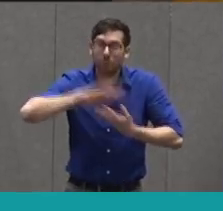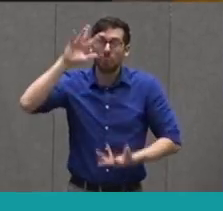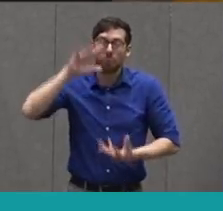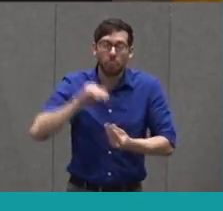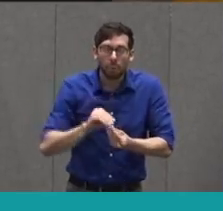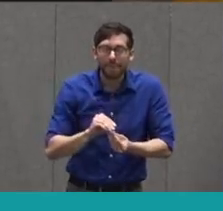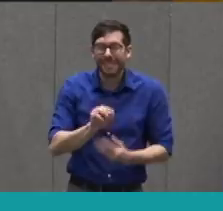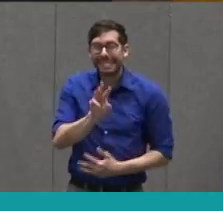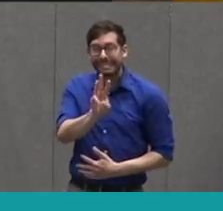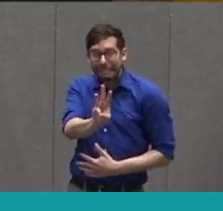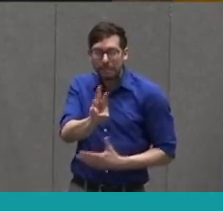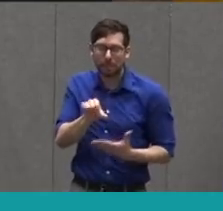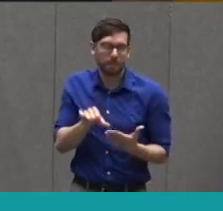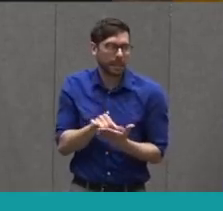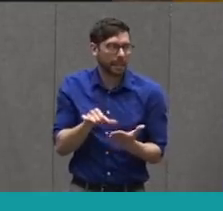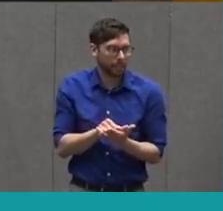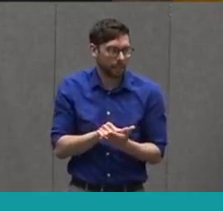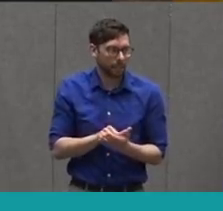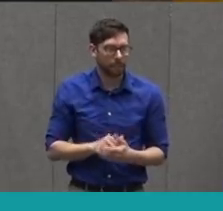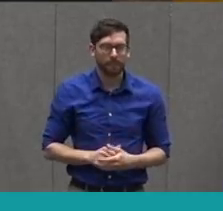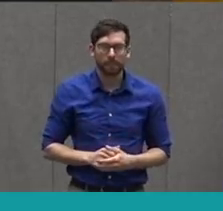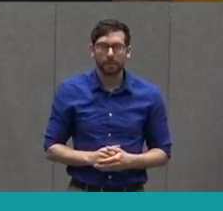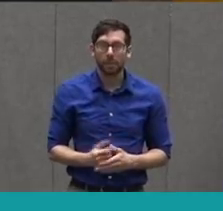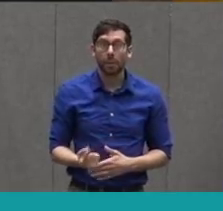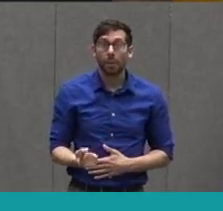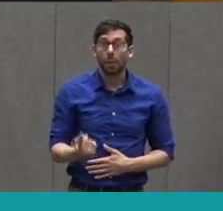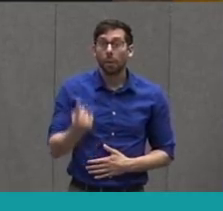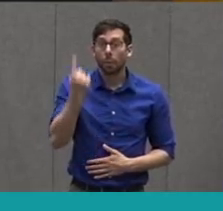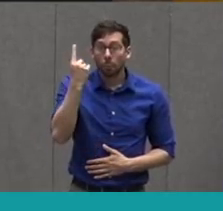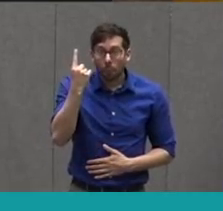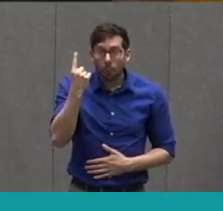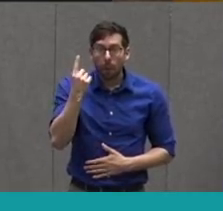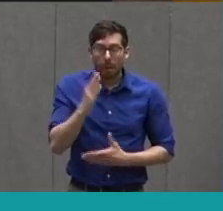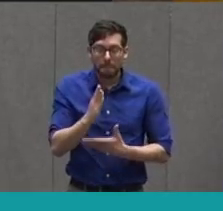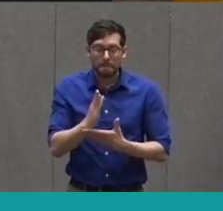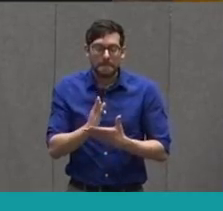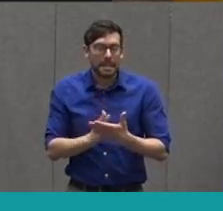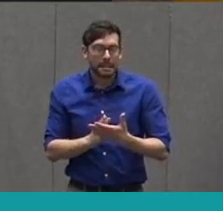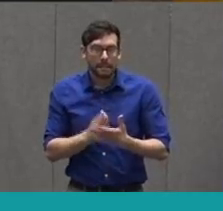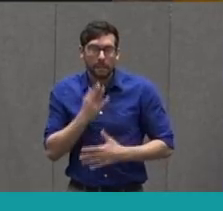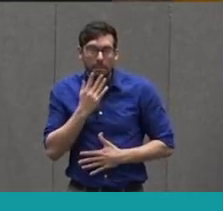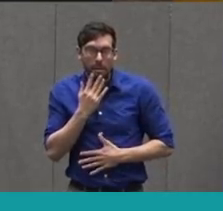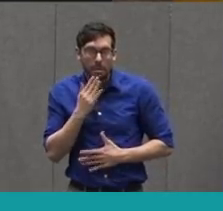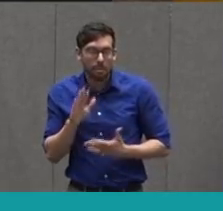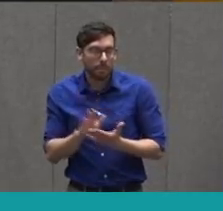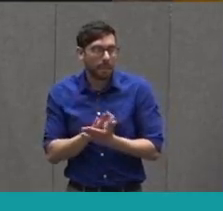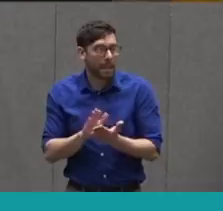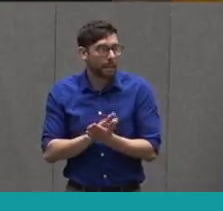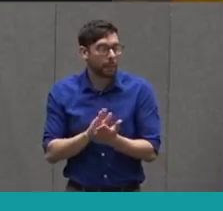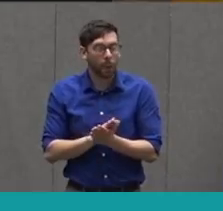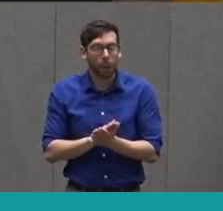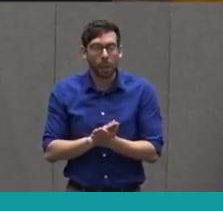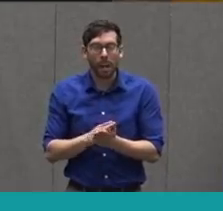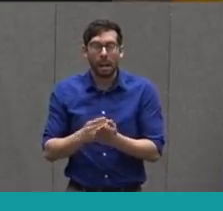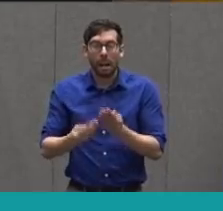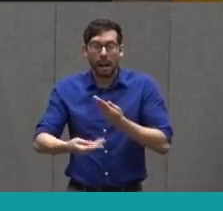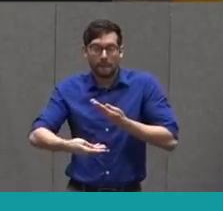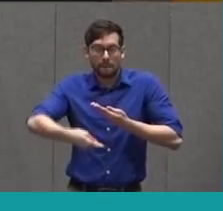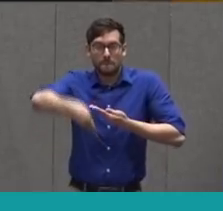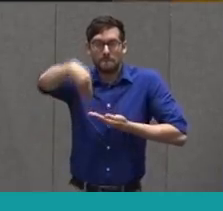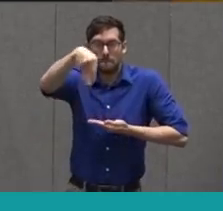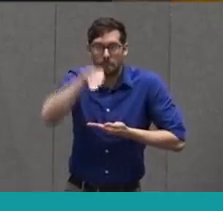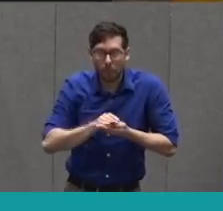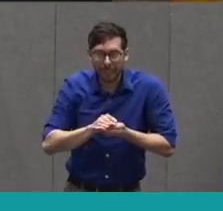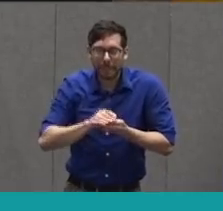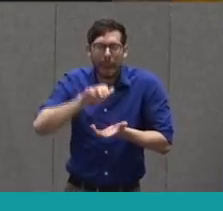going to take one piece of colored paper, and I'm folding these hamburger style. So if you know what hamburger and hot dog